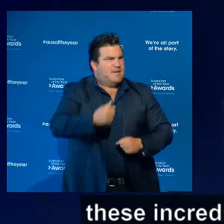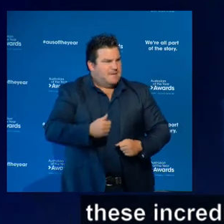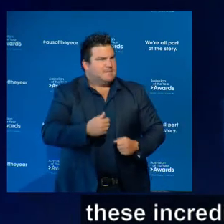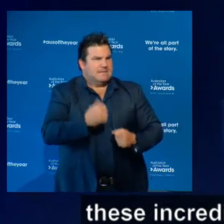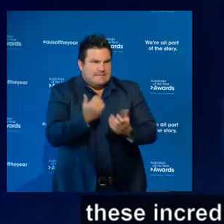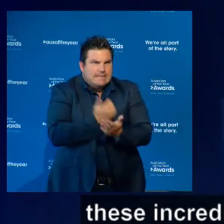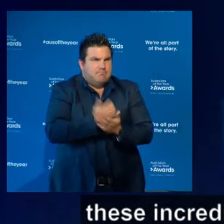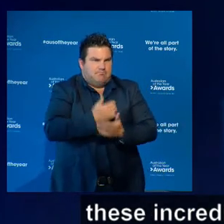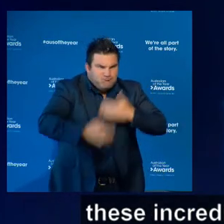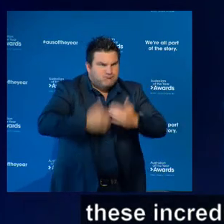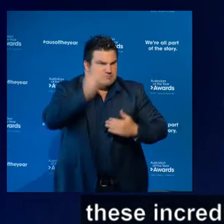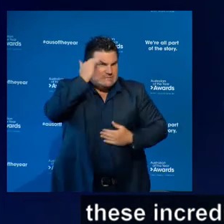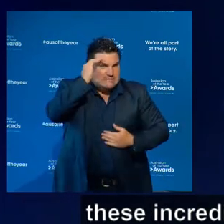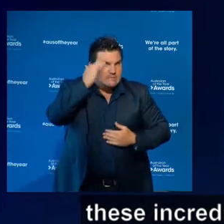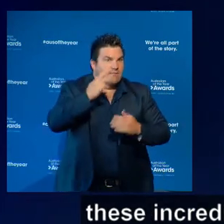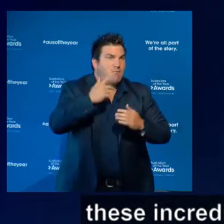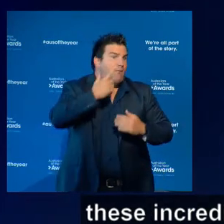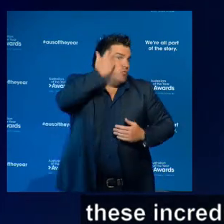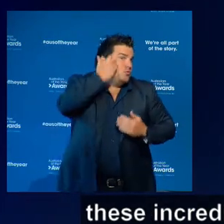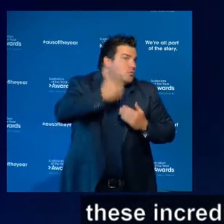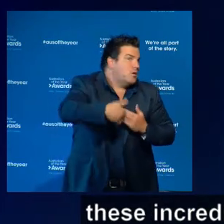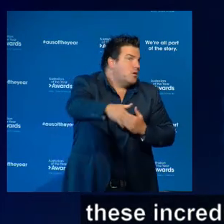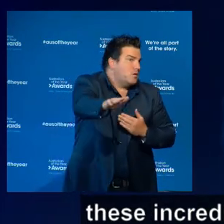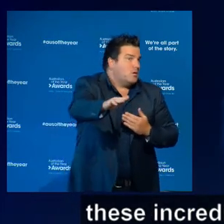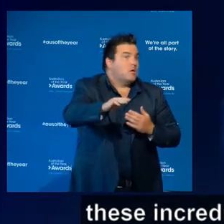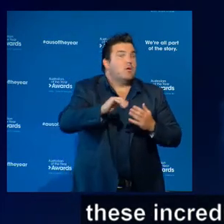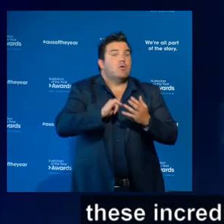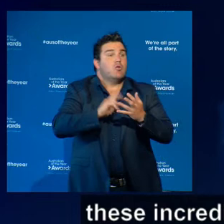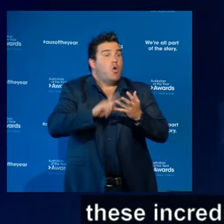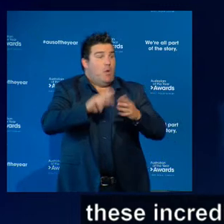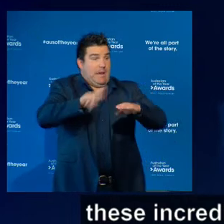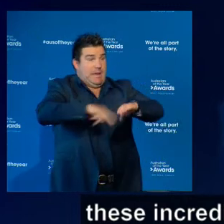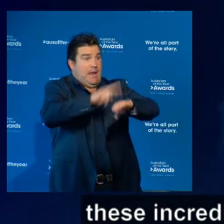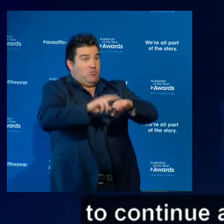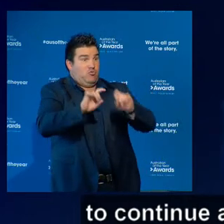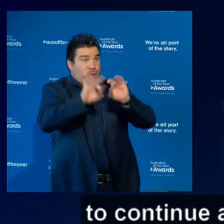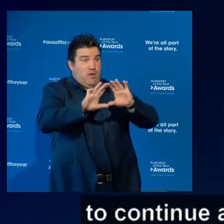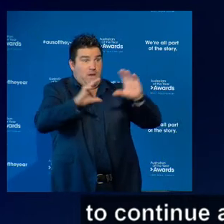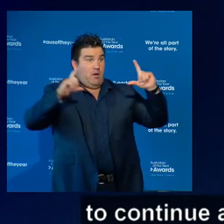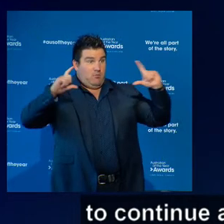causes into the future. Of the national nominations this year,